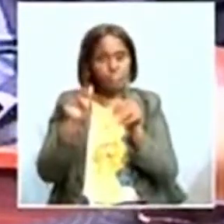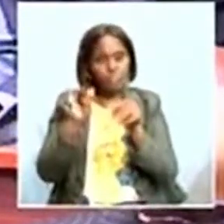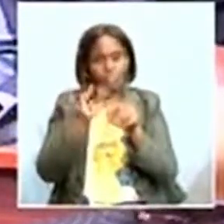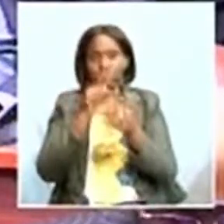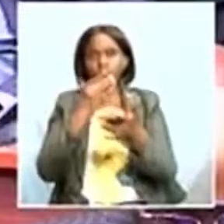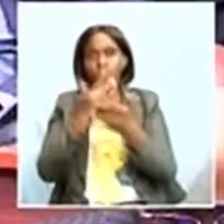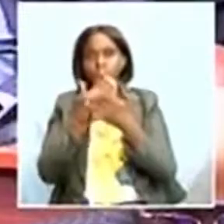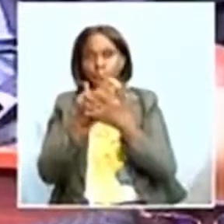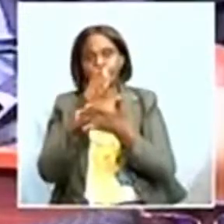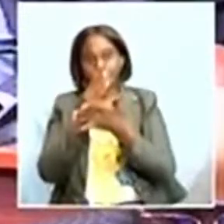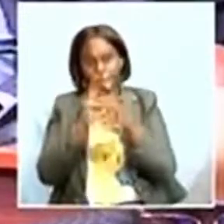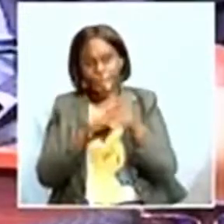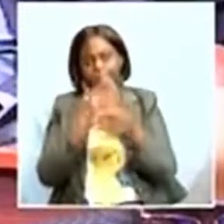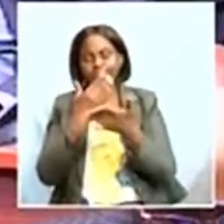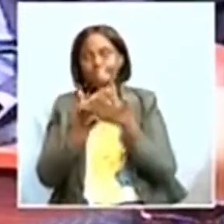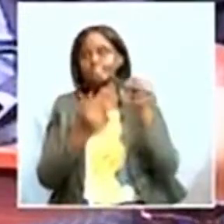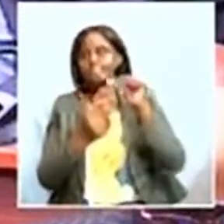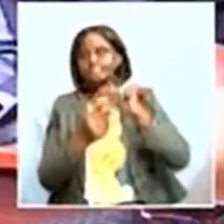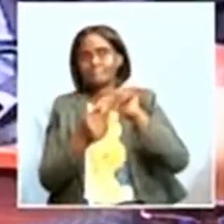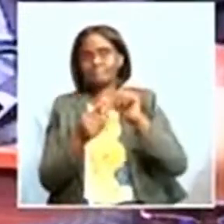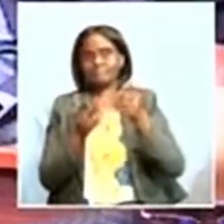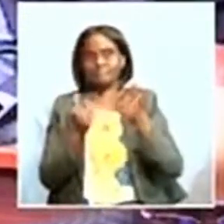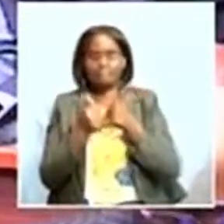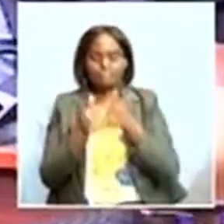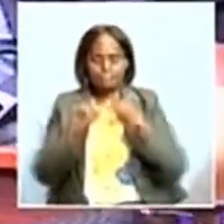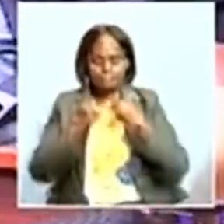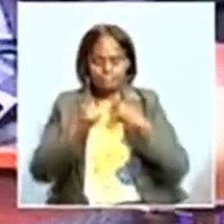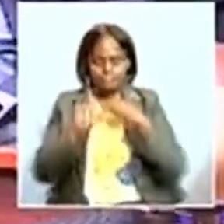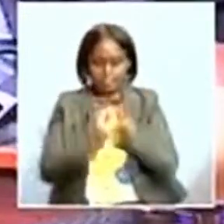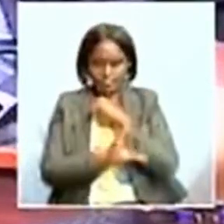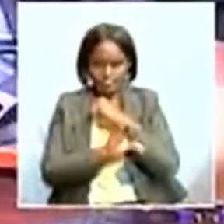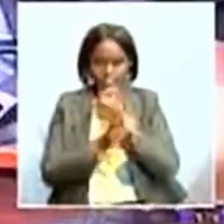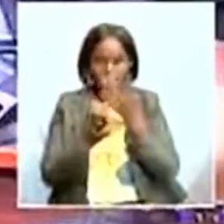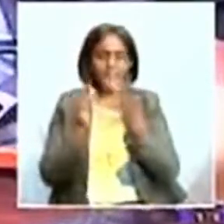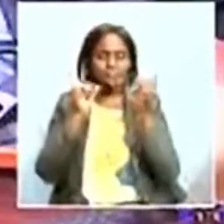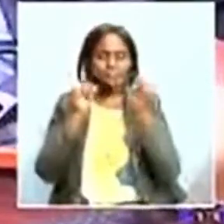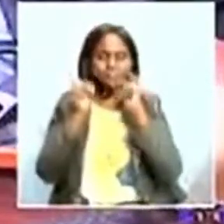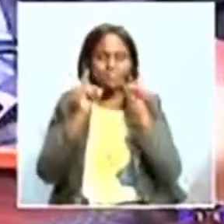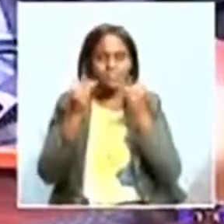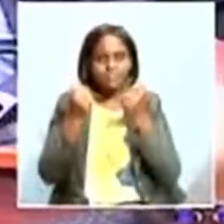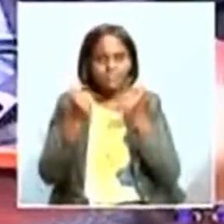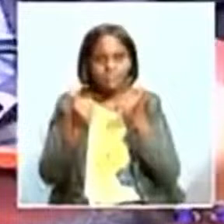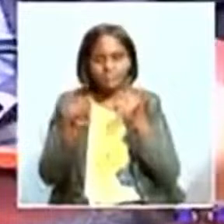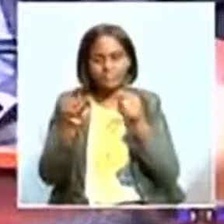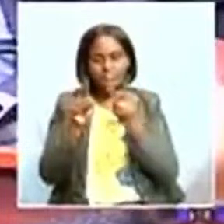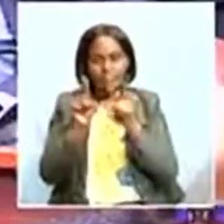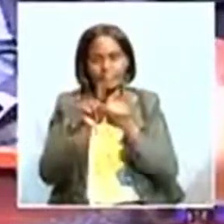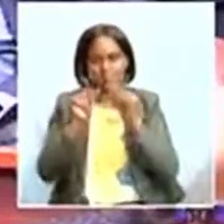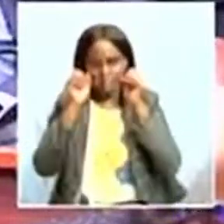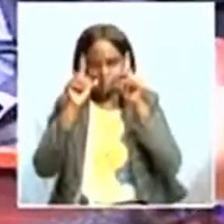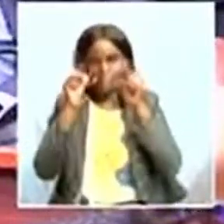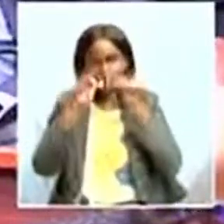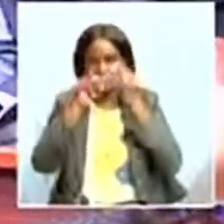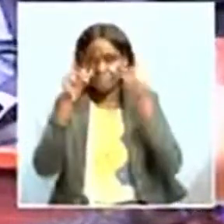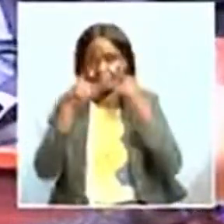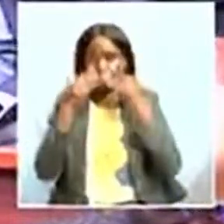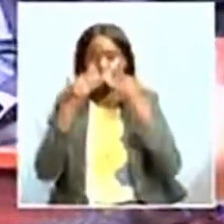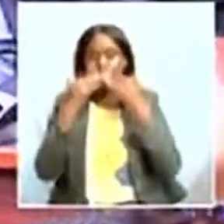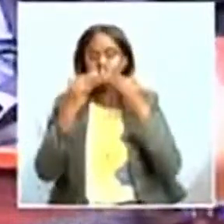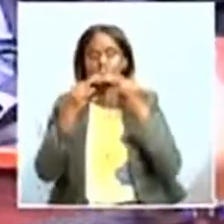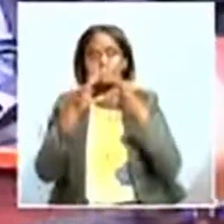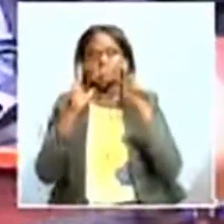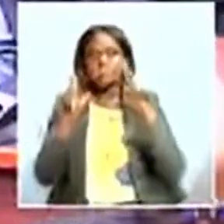pat somebody by the back, all right, so that the country hears. Yeah. Because now it's like alarming. Thank you, my